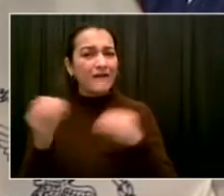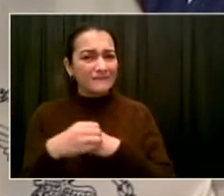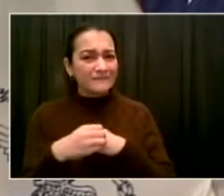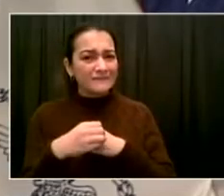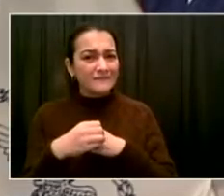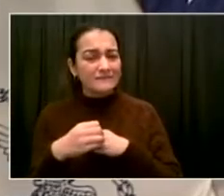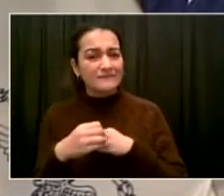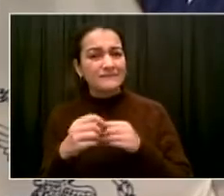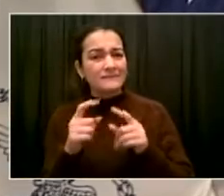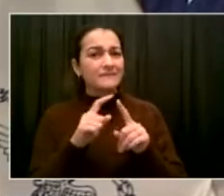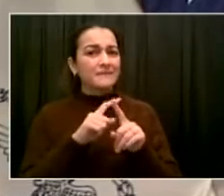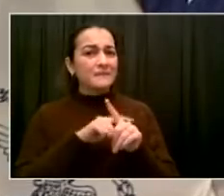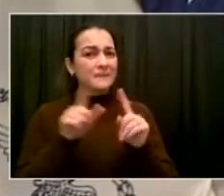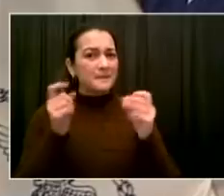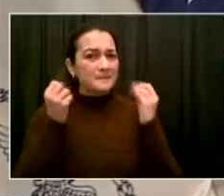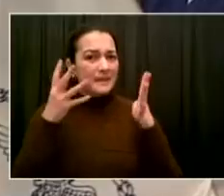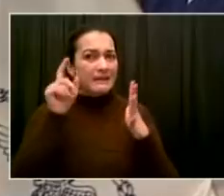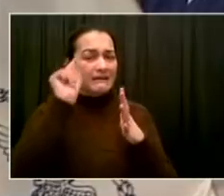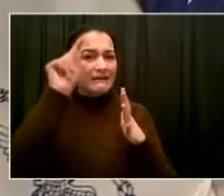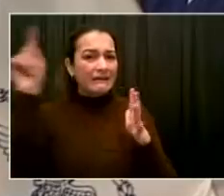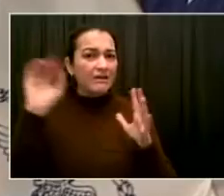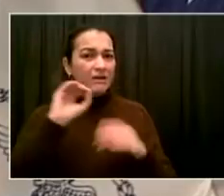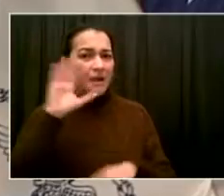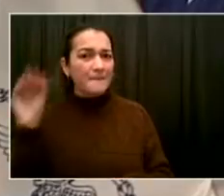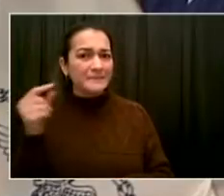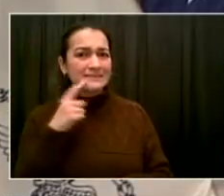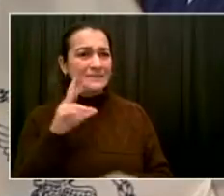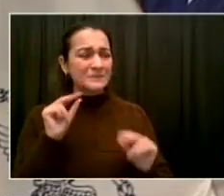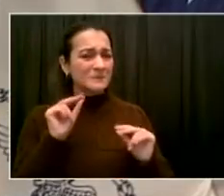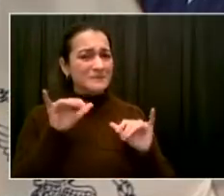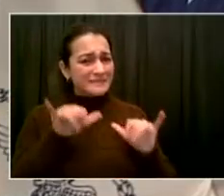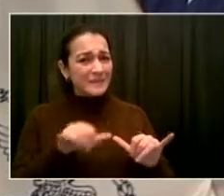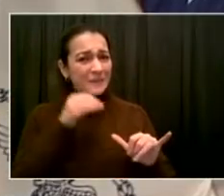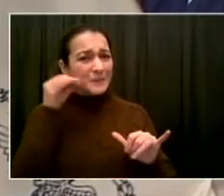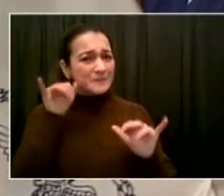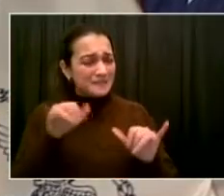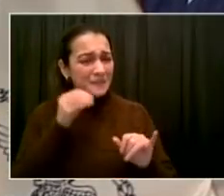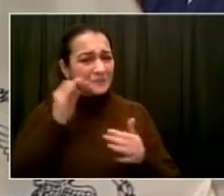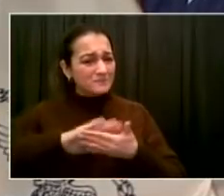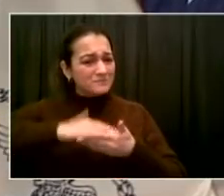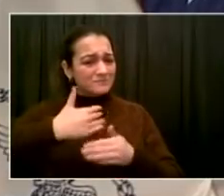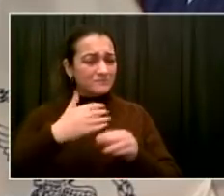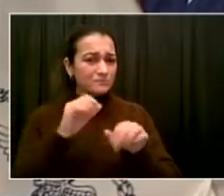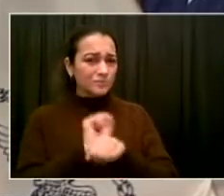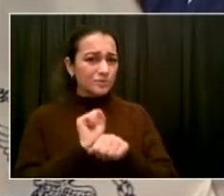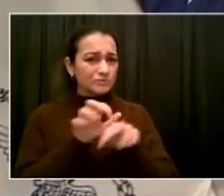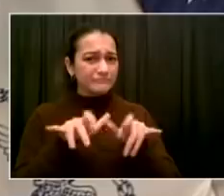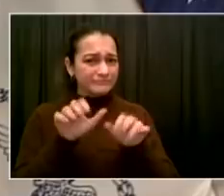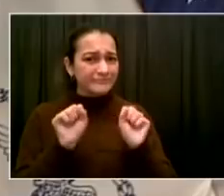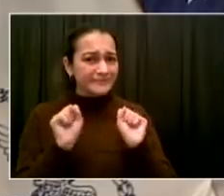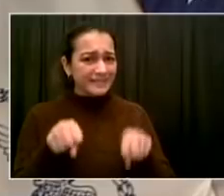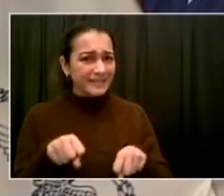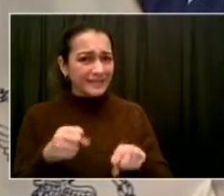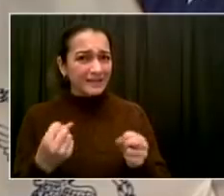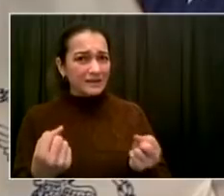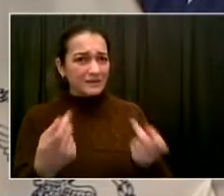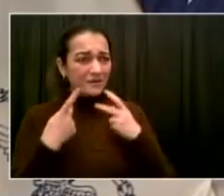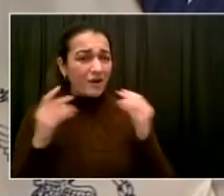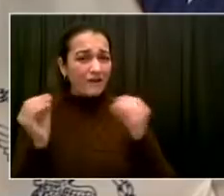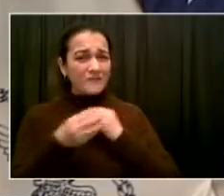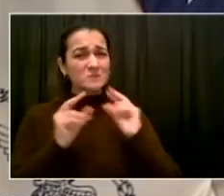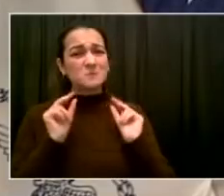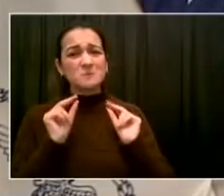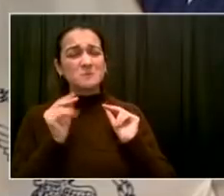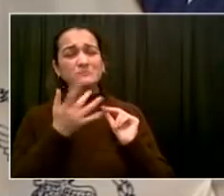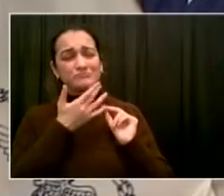that and to sort of businesses that are choosing that option at this point? Again, given what you've just